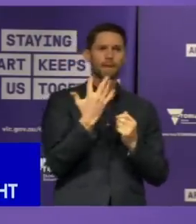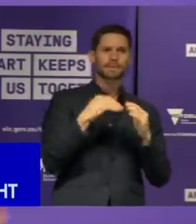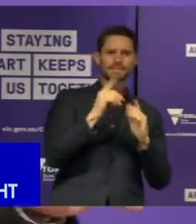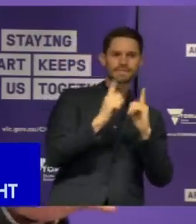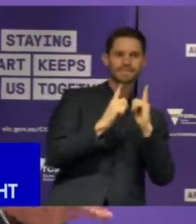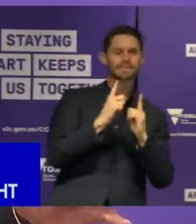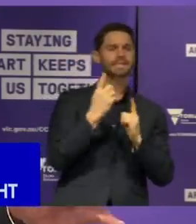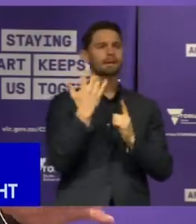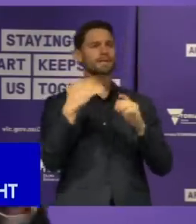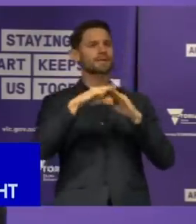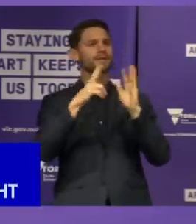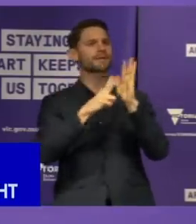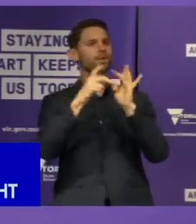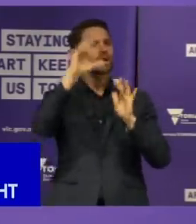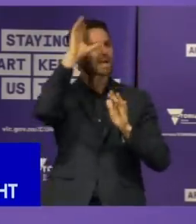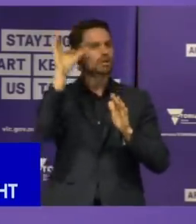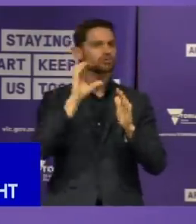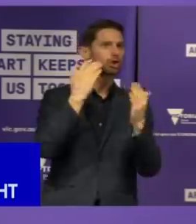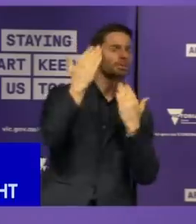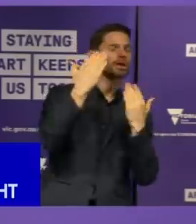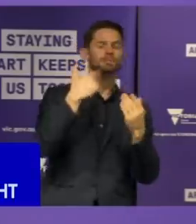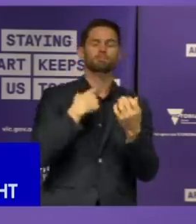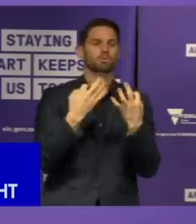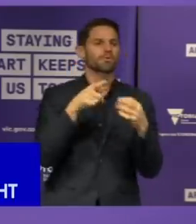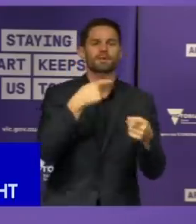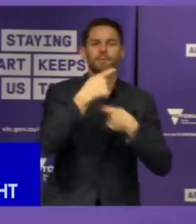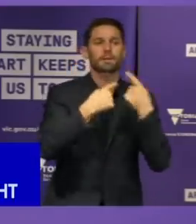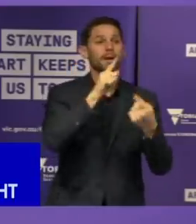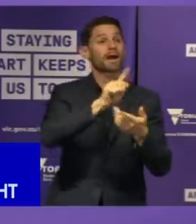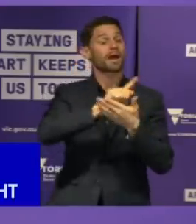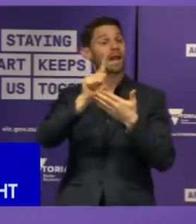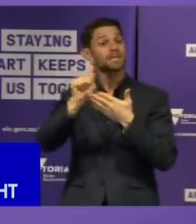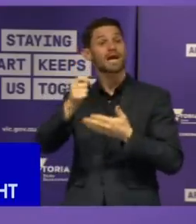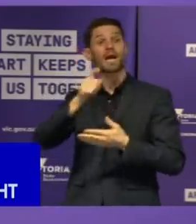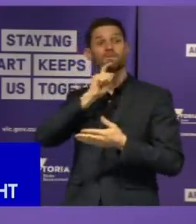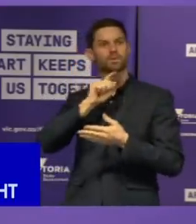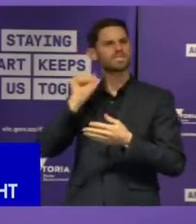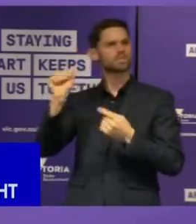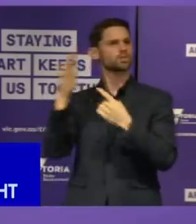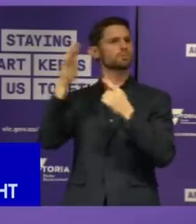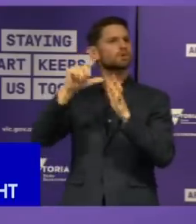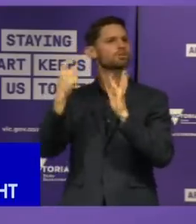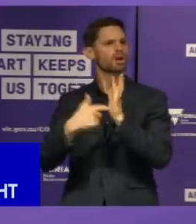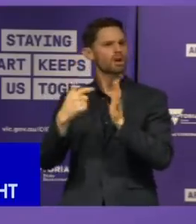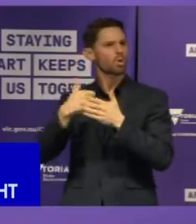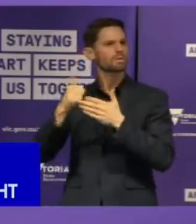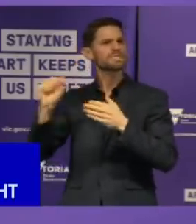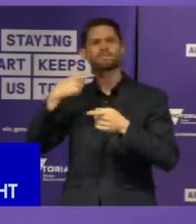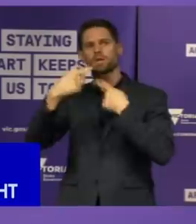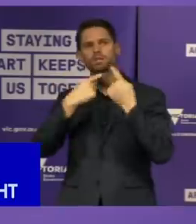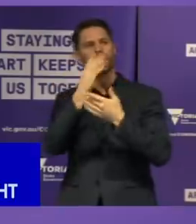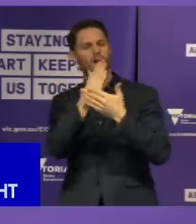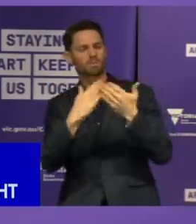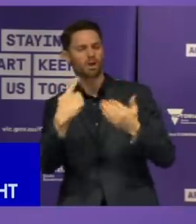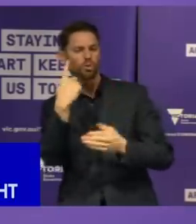details on outbreaks and other matters when we get to the Chief Health Officer's release at the usual time around 1:30, 2 o'clock as per